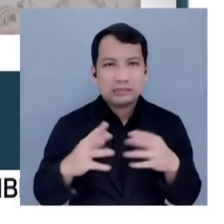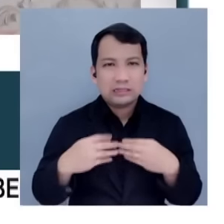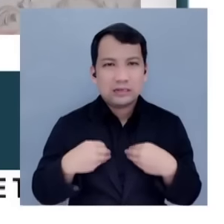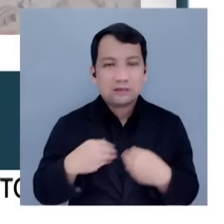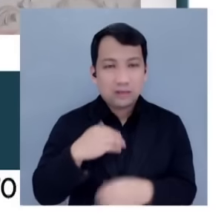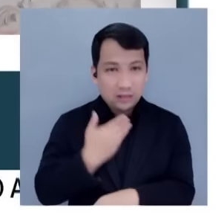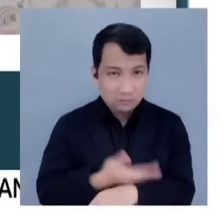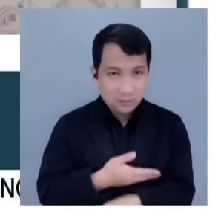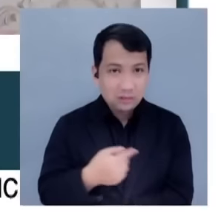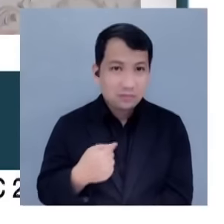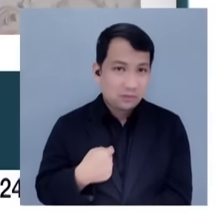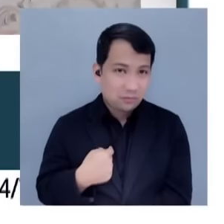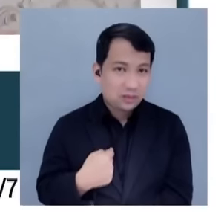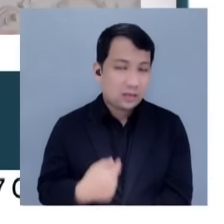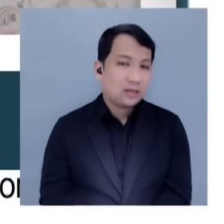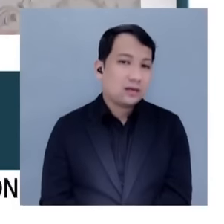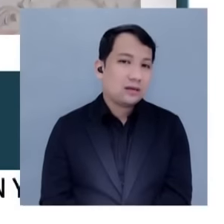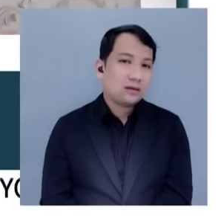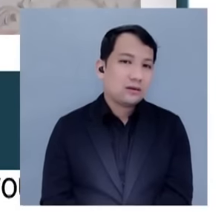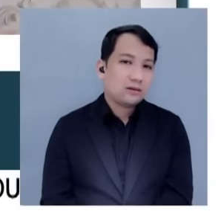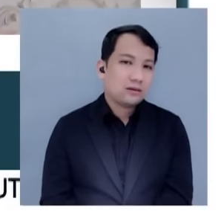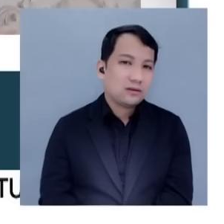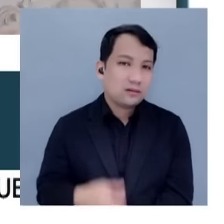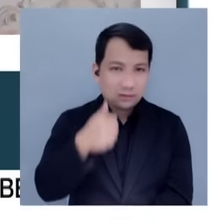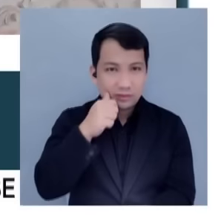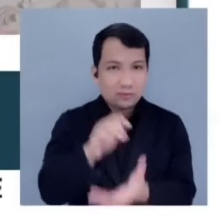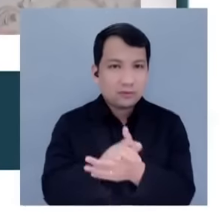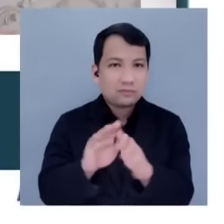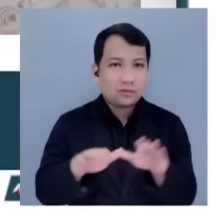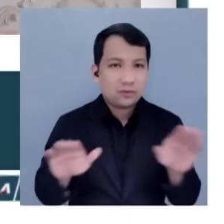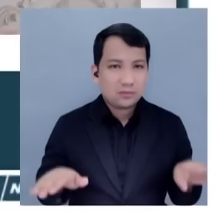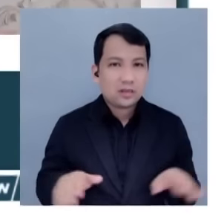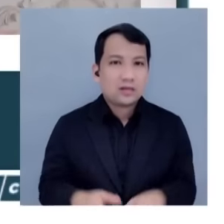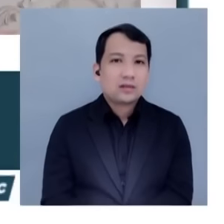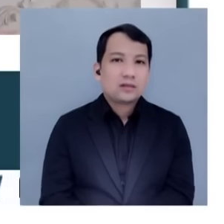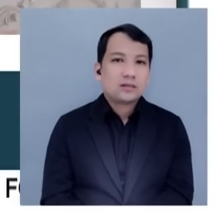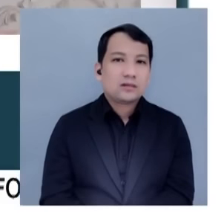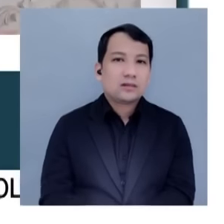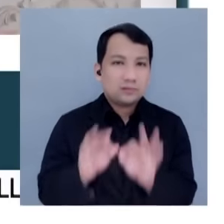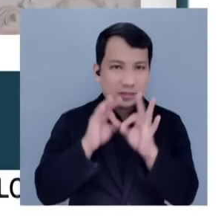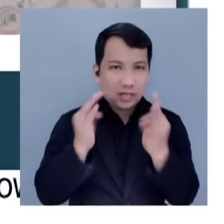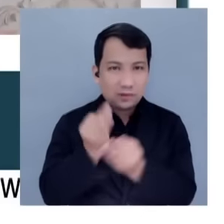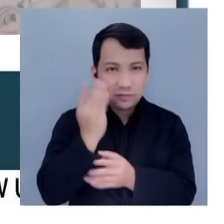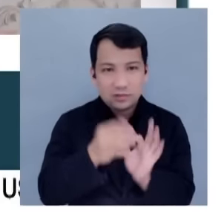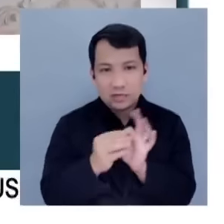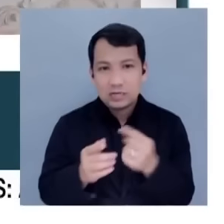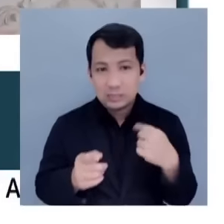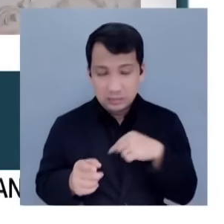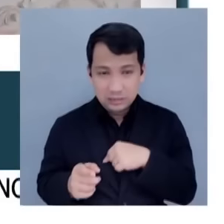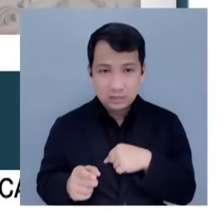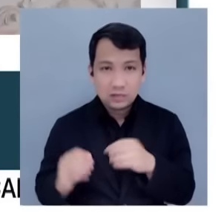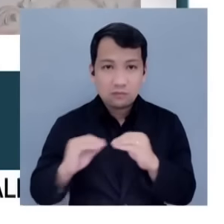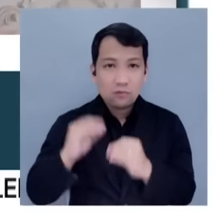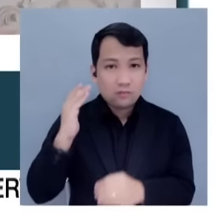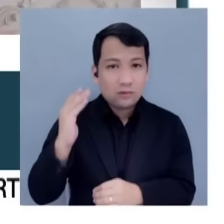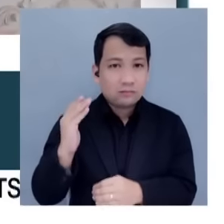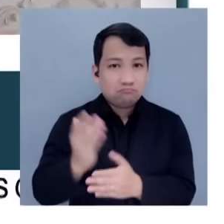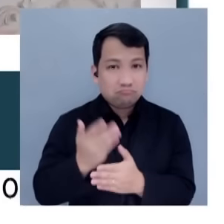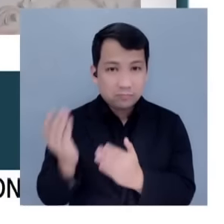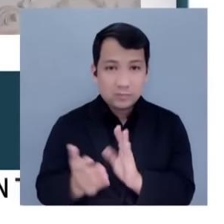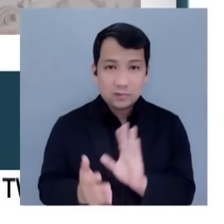ko na, my wife, my children, our family, we are all being subjected to